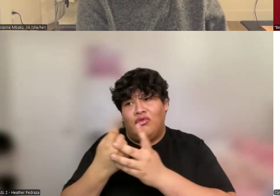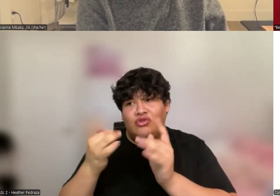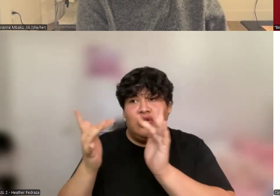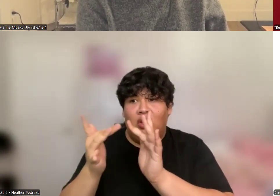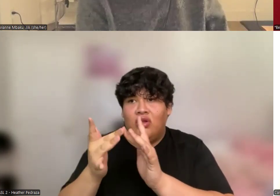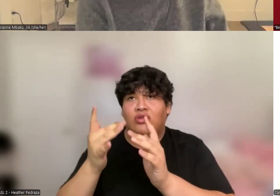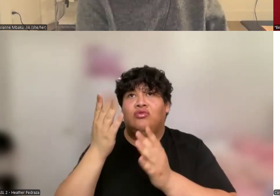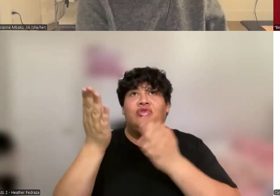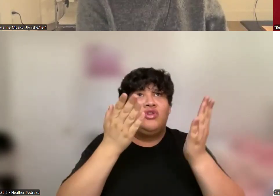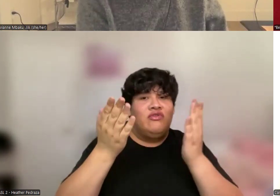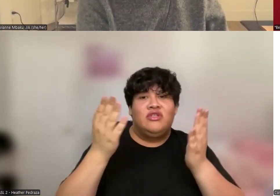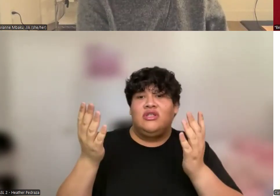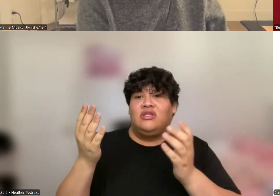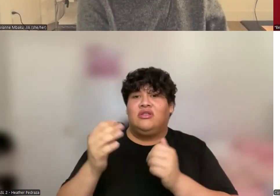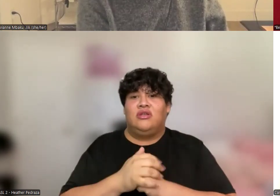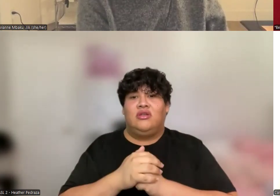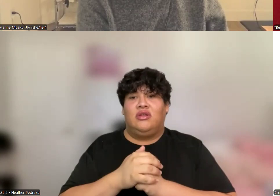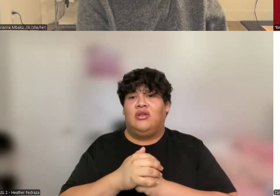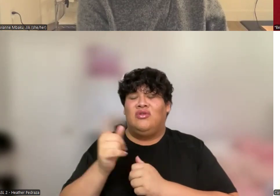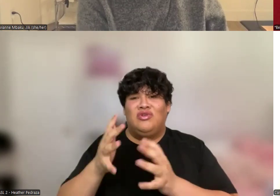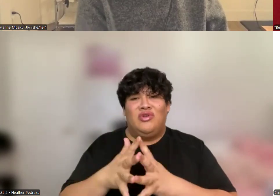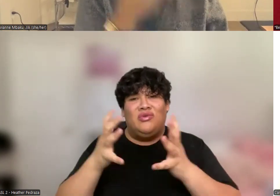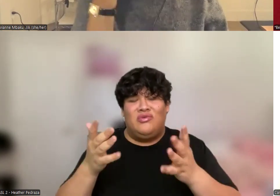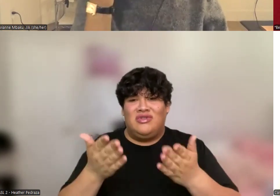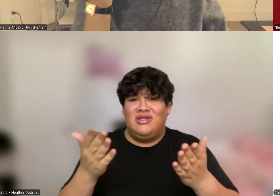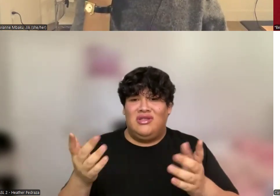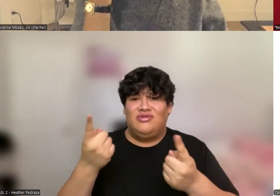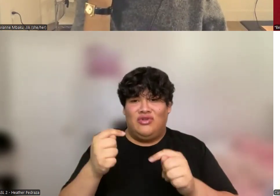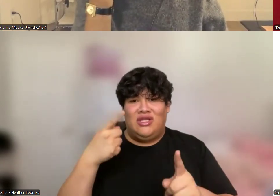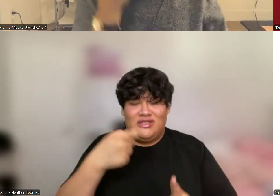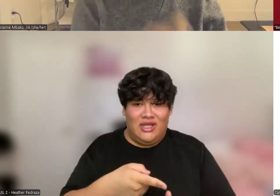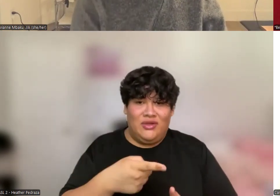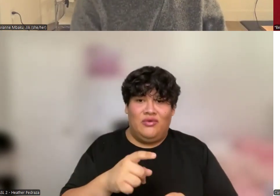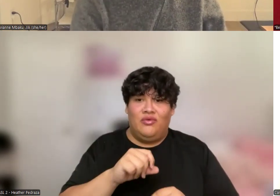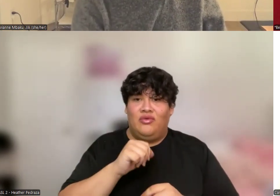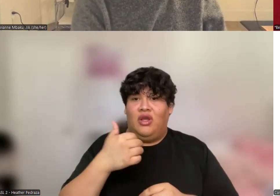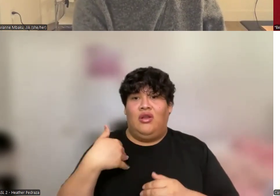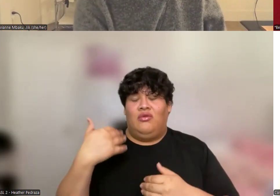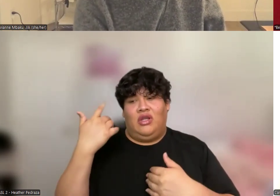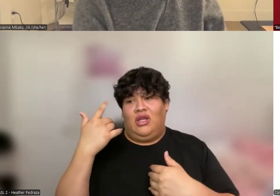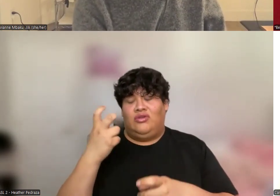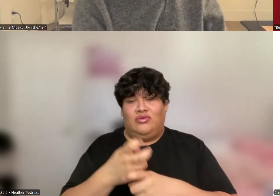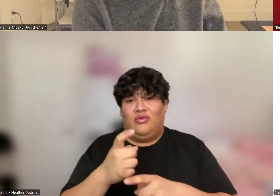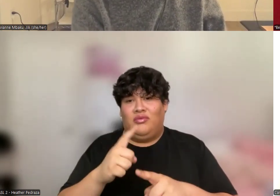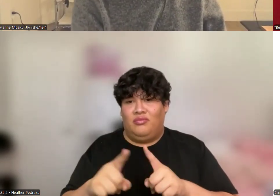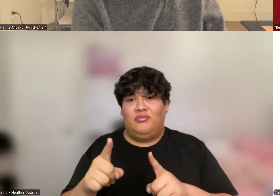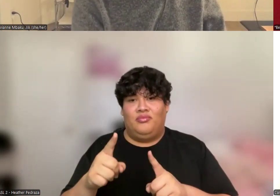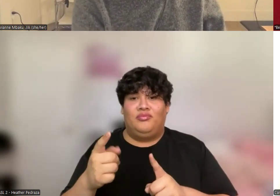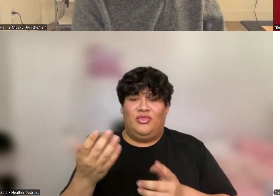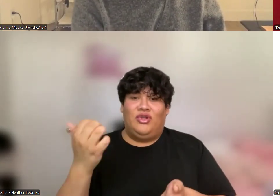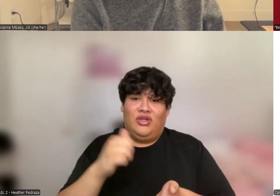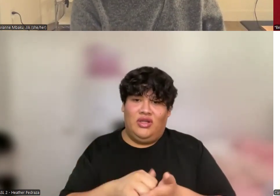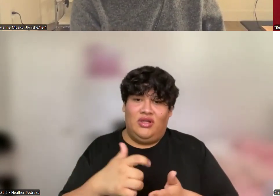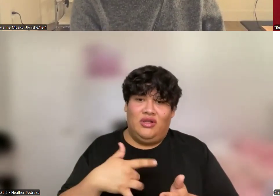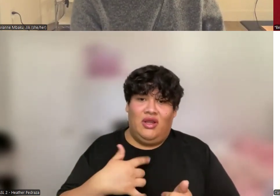right services. So those are big things to tackle. I don't think they're insurmountable. But, again, as a